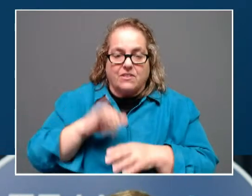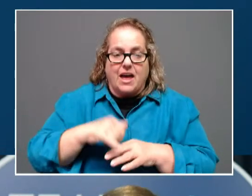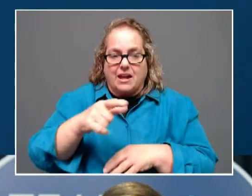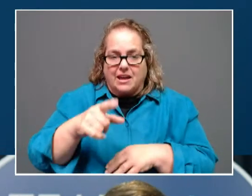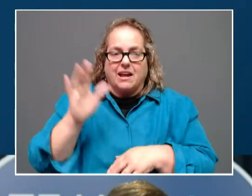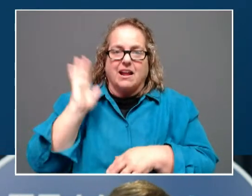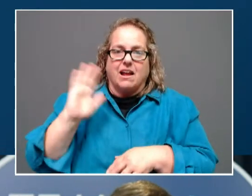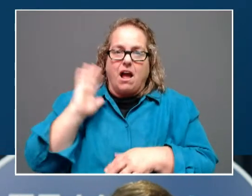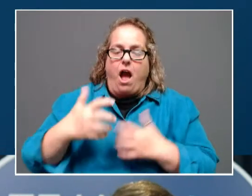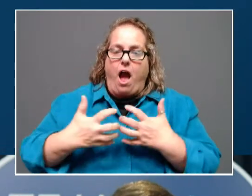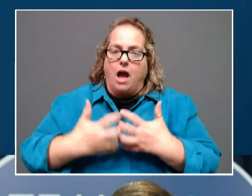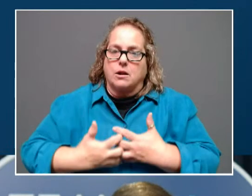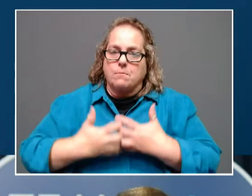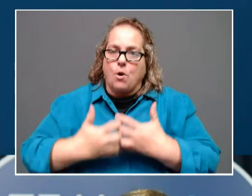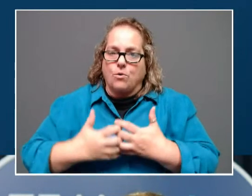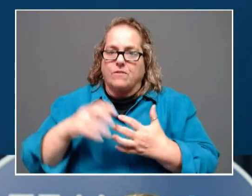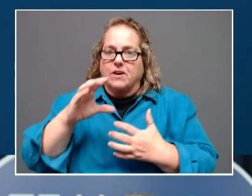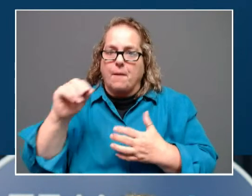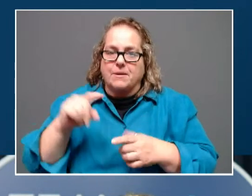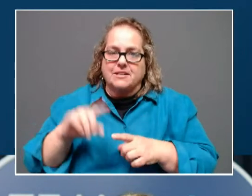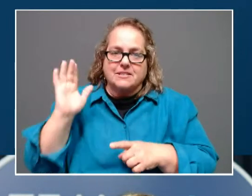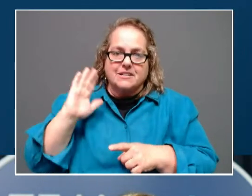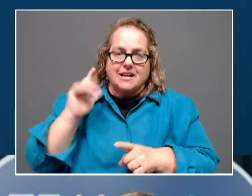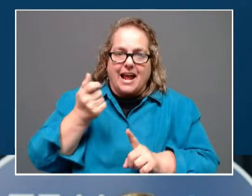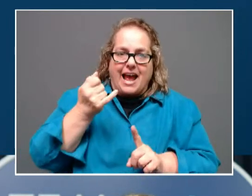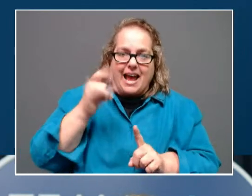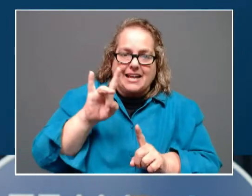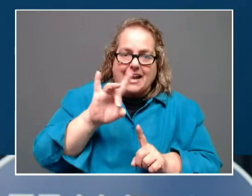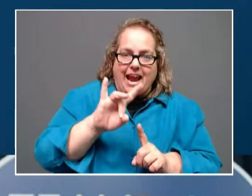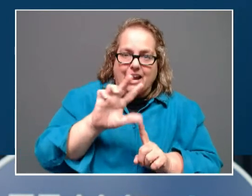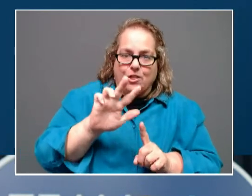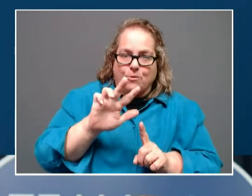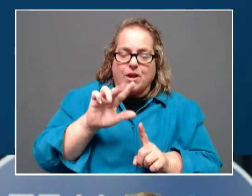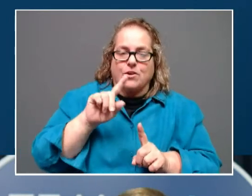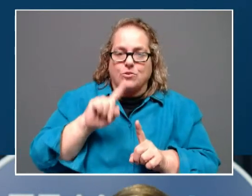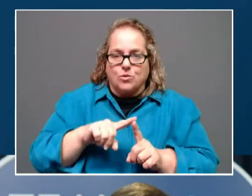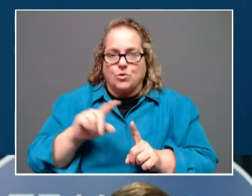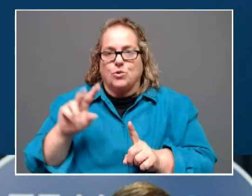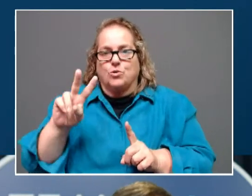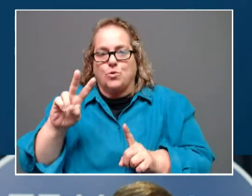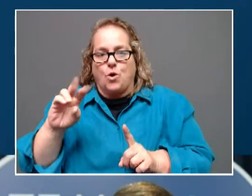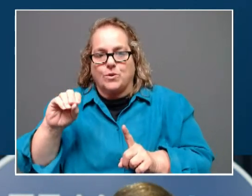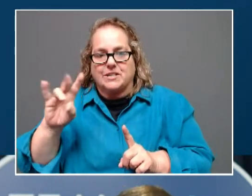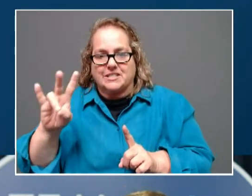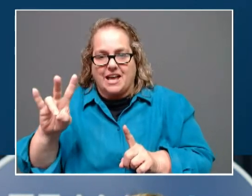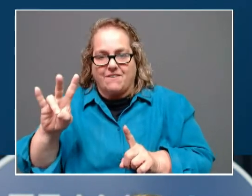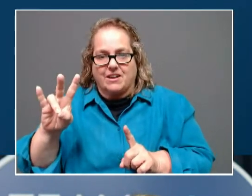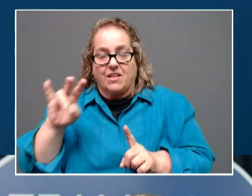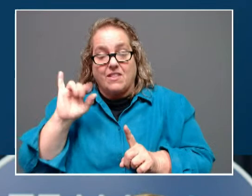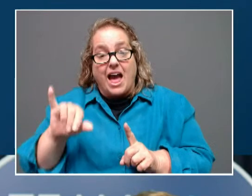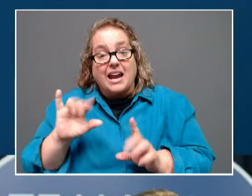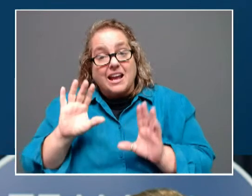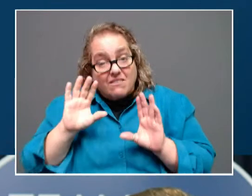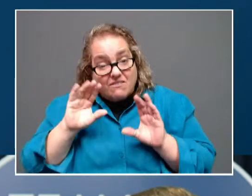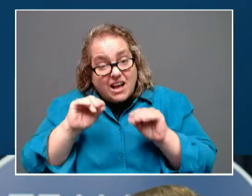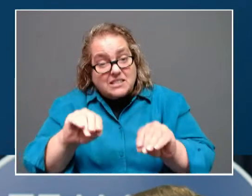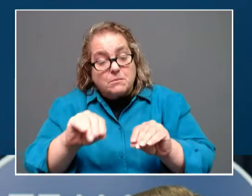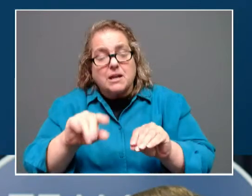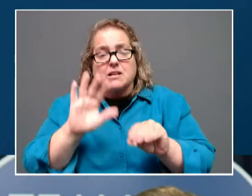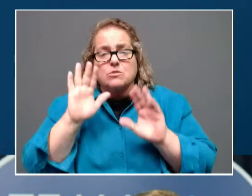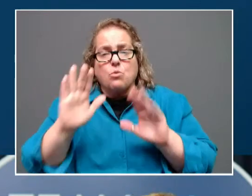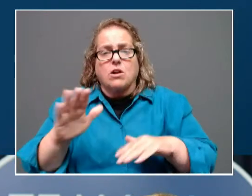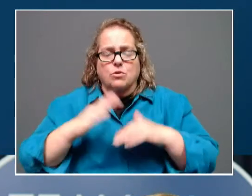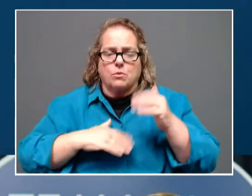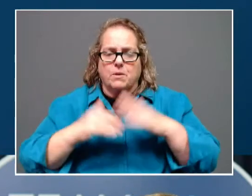from 1883 until 2007. This investment is an incredible opportunity to build on the legacy of